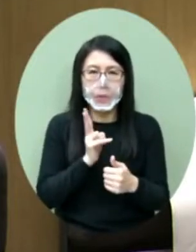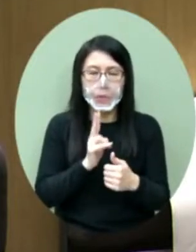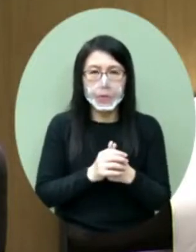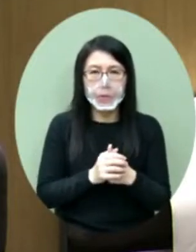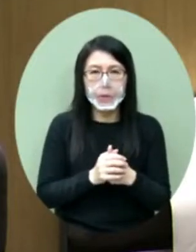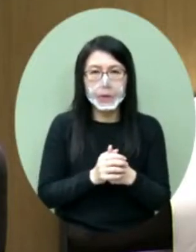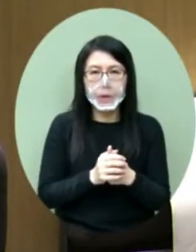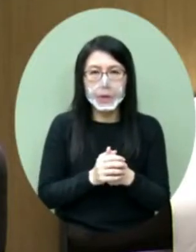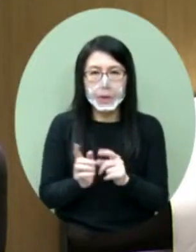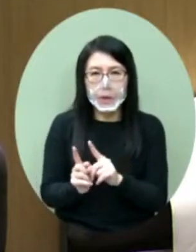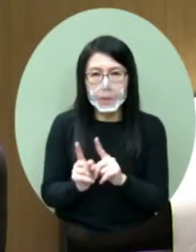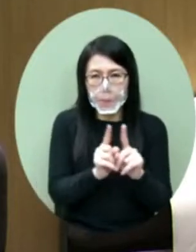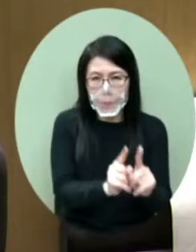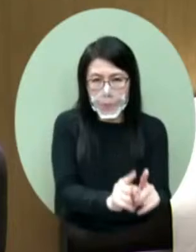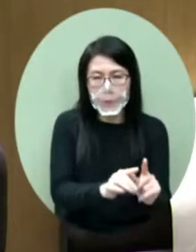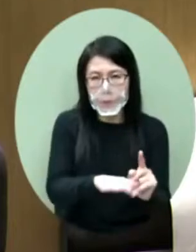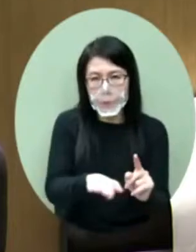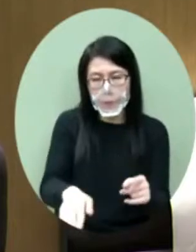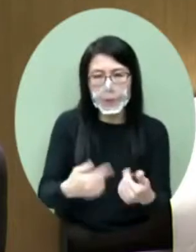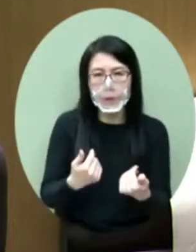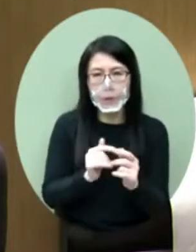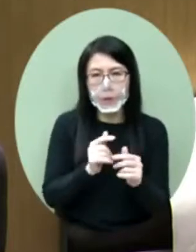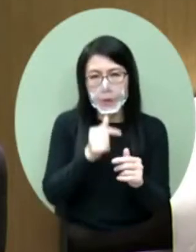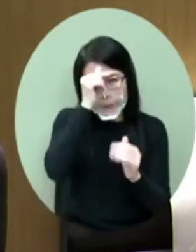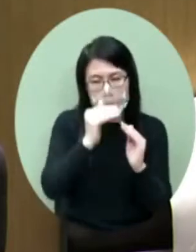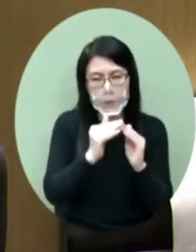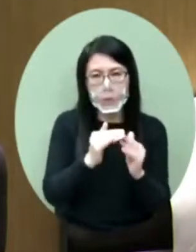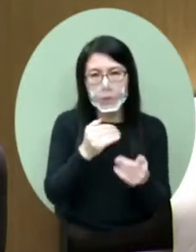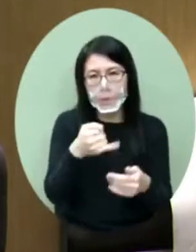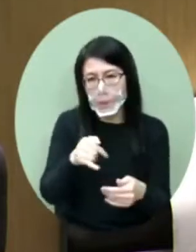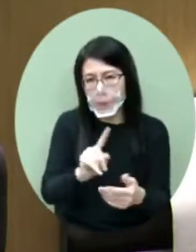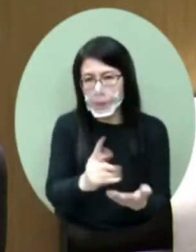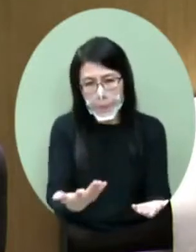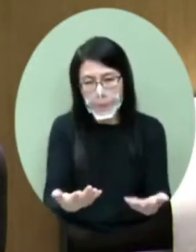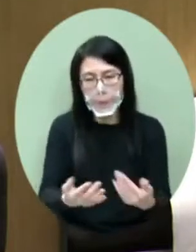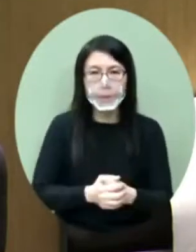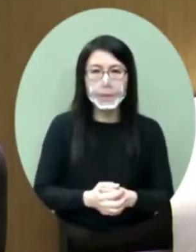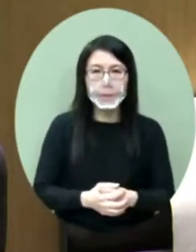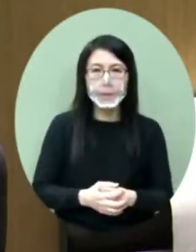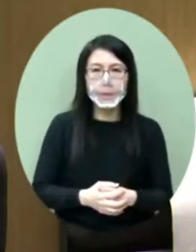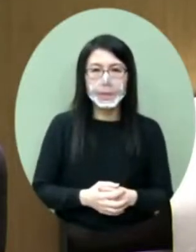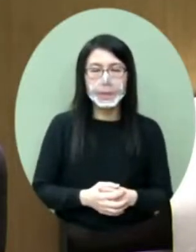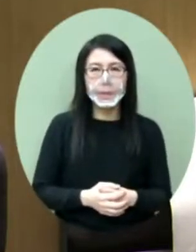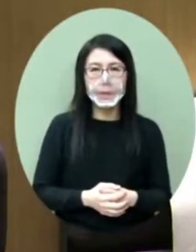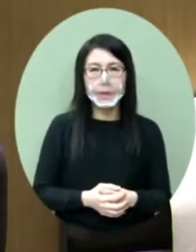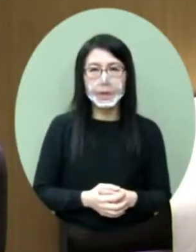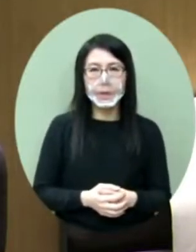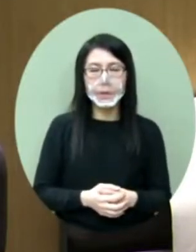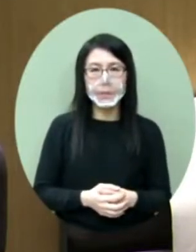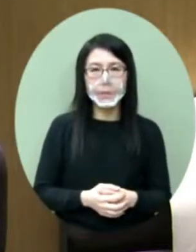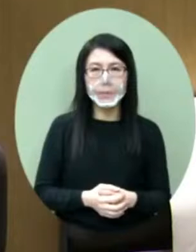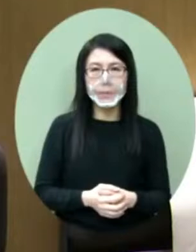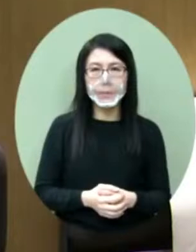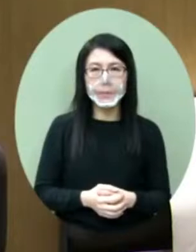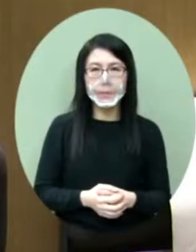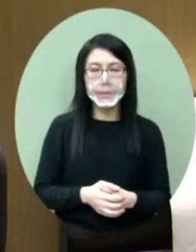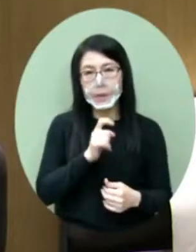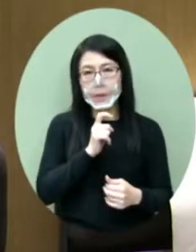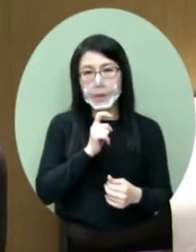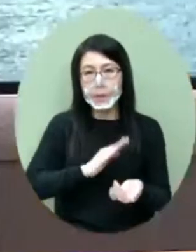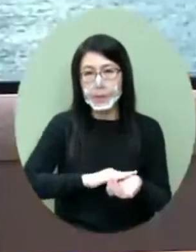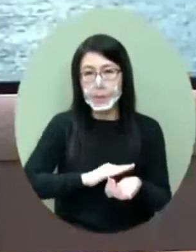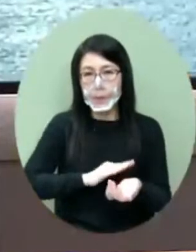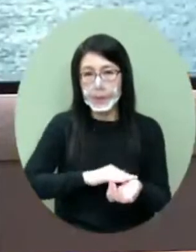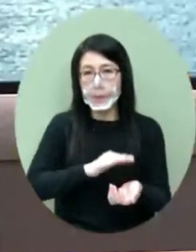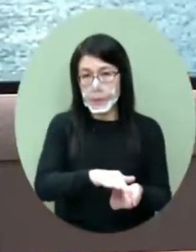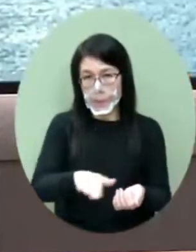their concern? If there is insufficient space, well, would you arrange for parents to let